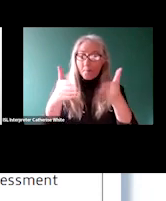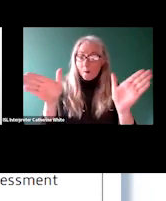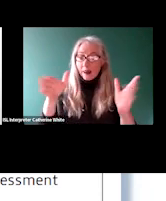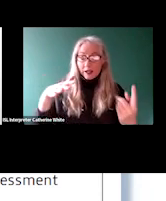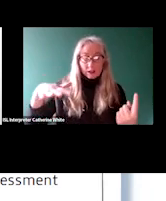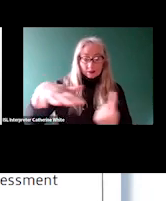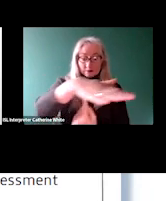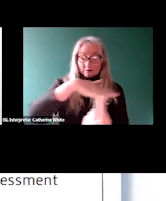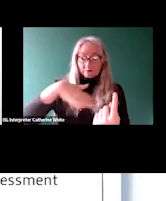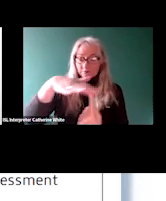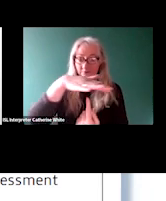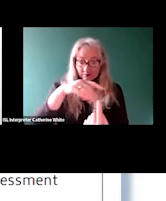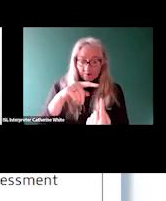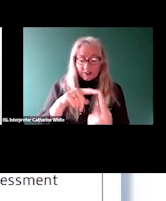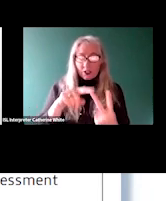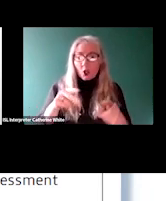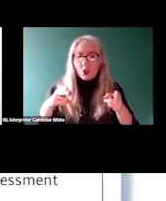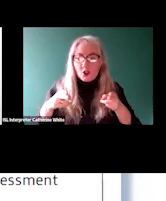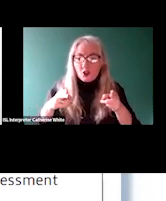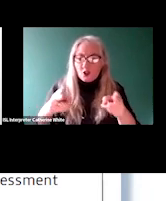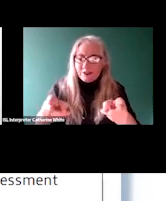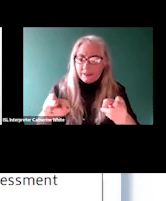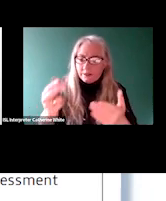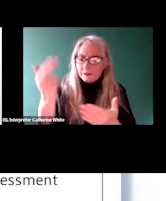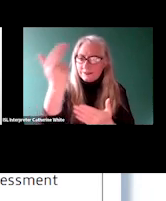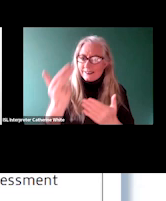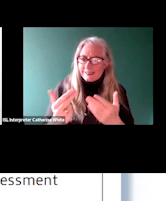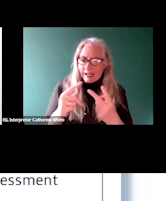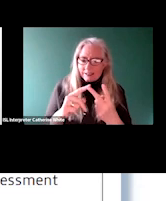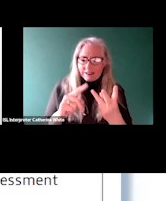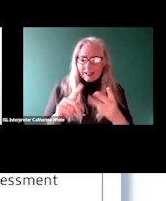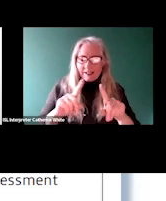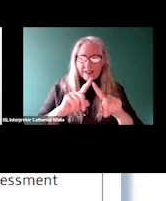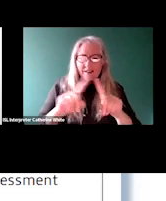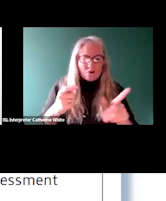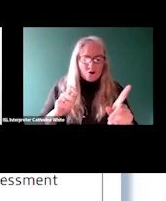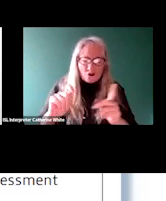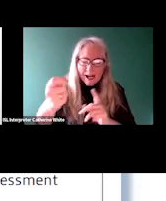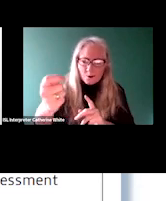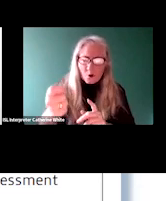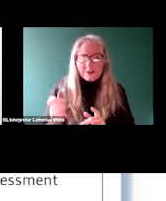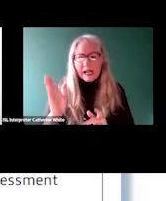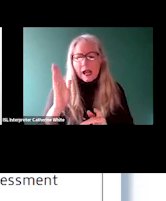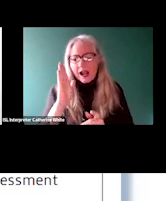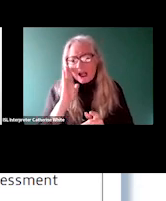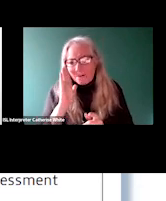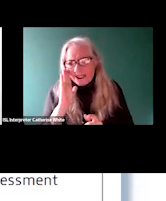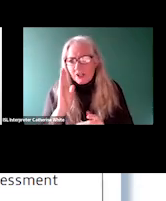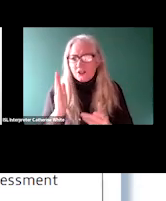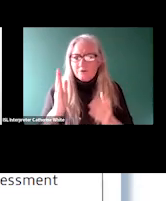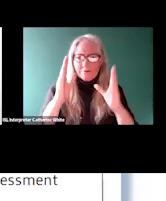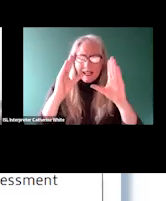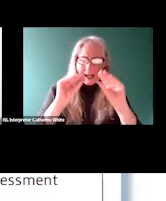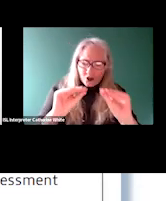at street design, it looks at various settings such as transport, accommodation,